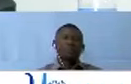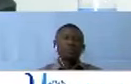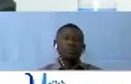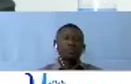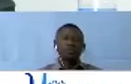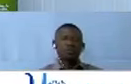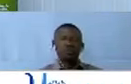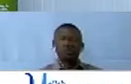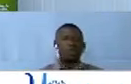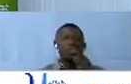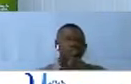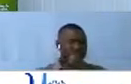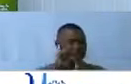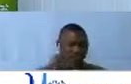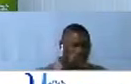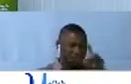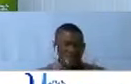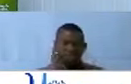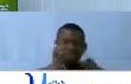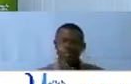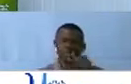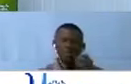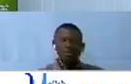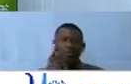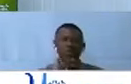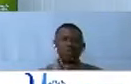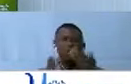Investigate the abortive coup.